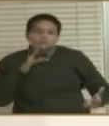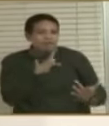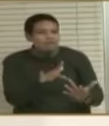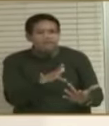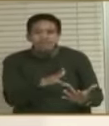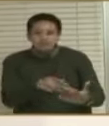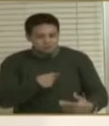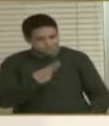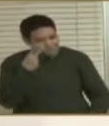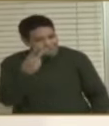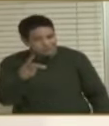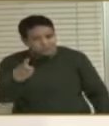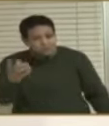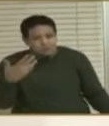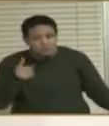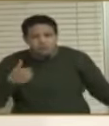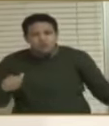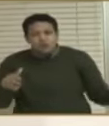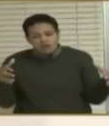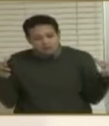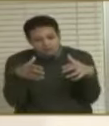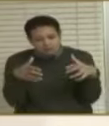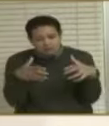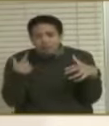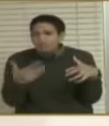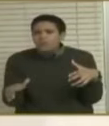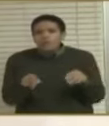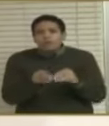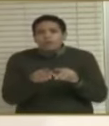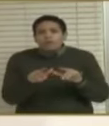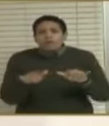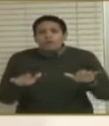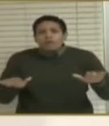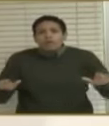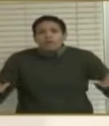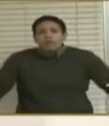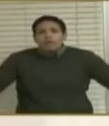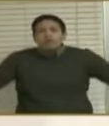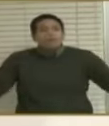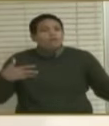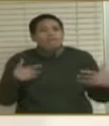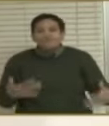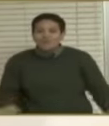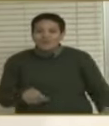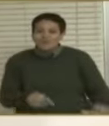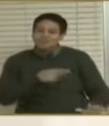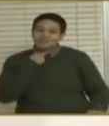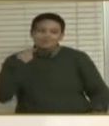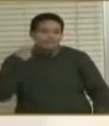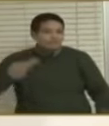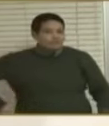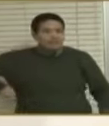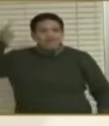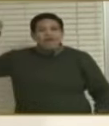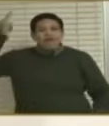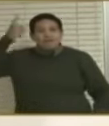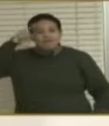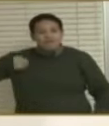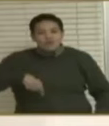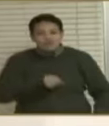needed as we attempt to control the potential threat that this situation provides for